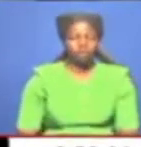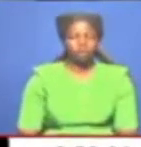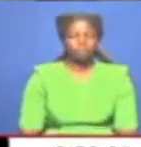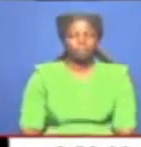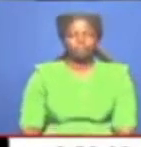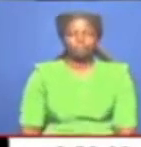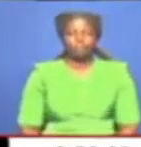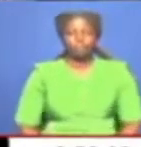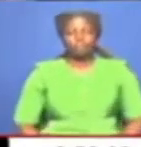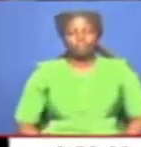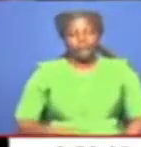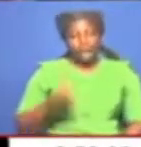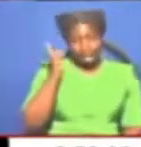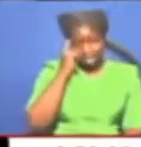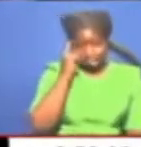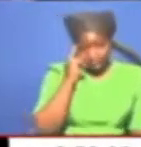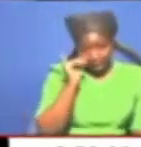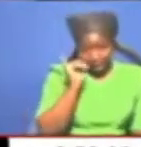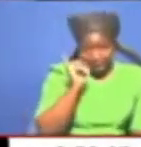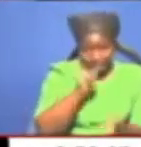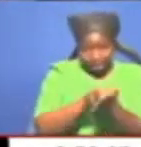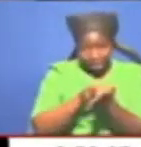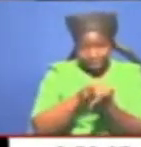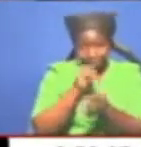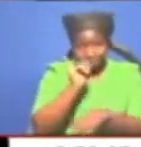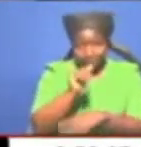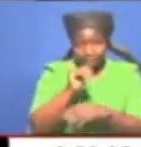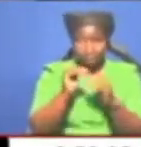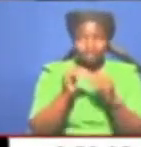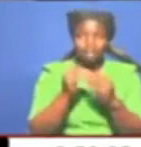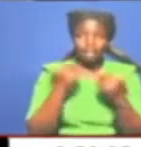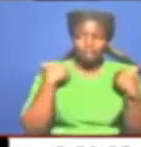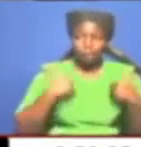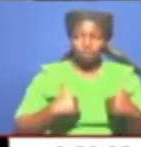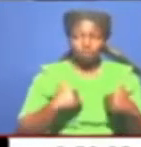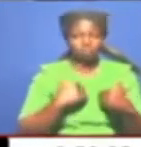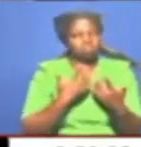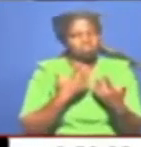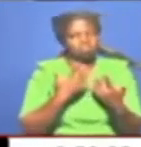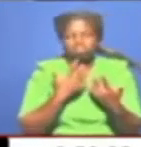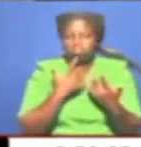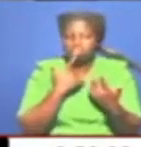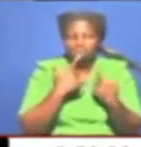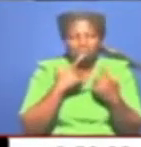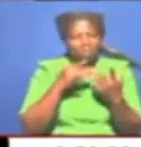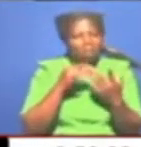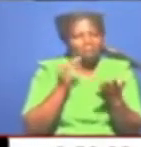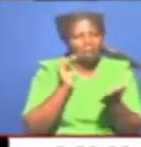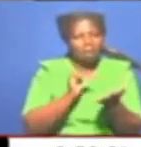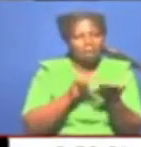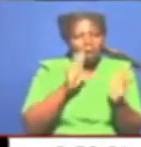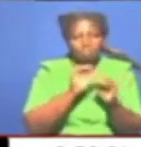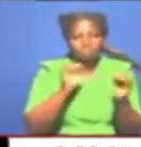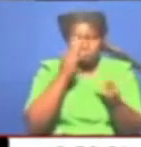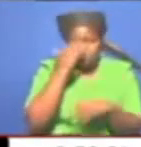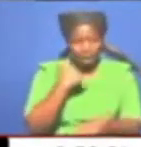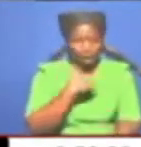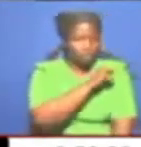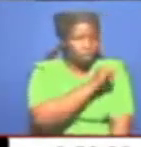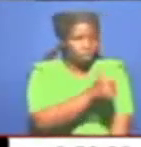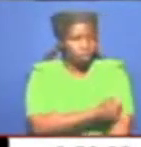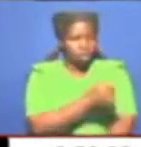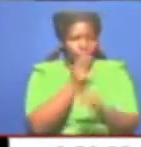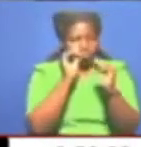I think by that particular point, I'll leave the matter there. I'm not going to delve into any other detail because we don't have the authority to deal with it. It's simply for